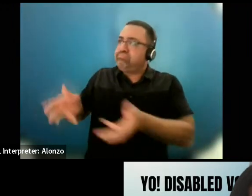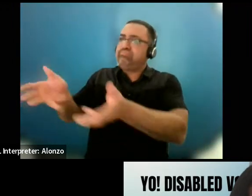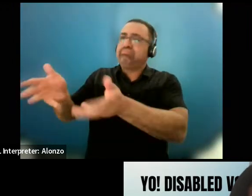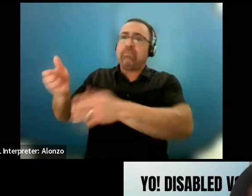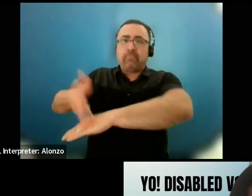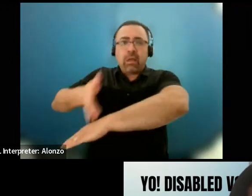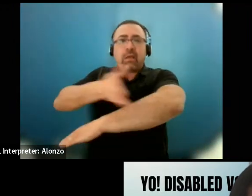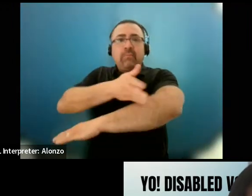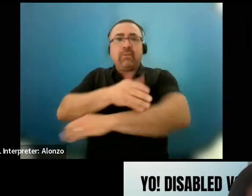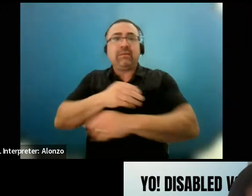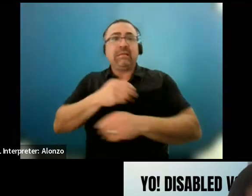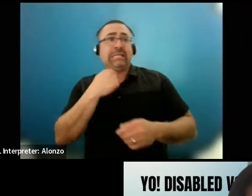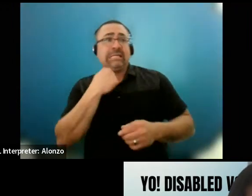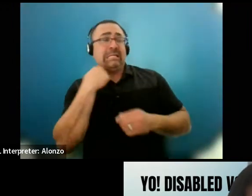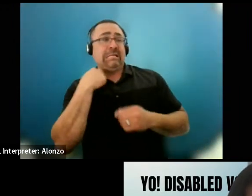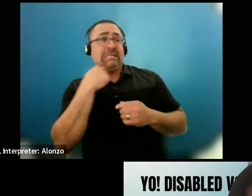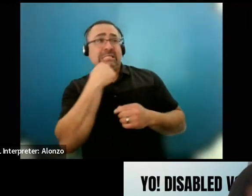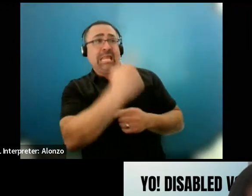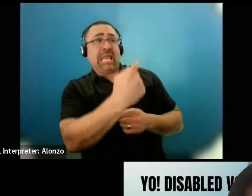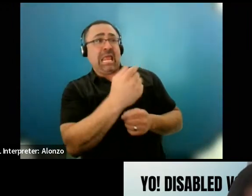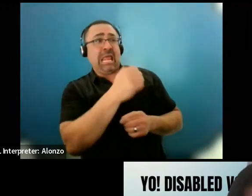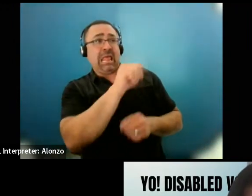need you to carry the water for this on me.